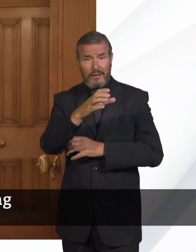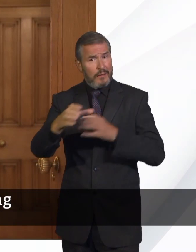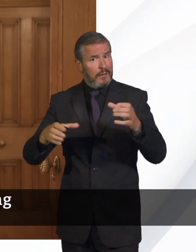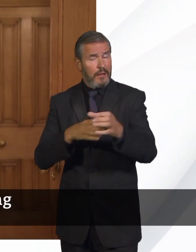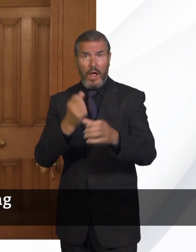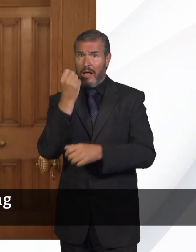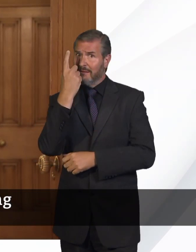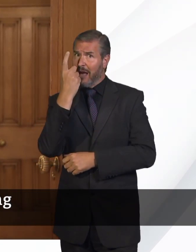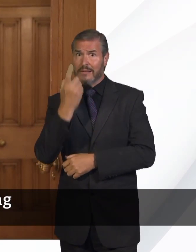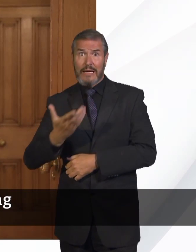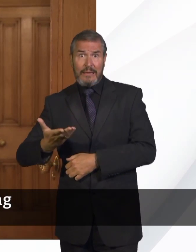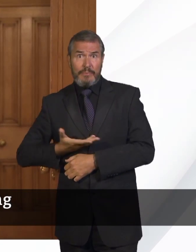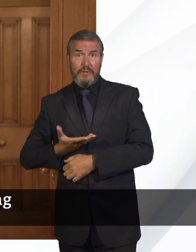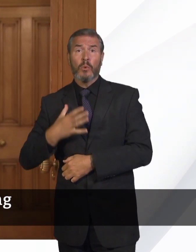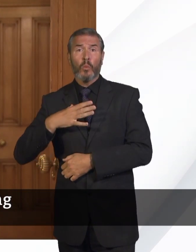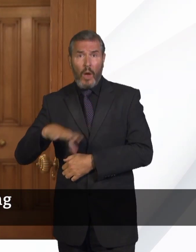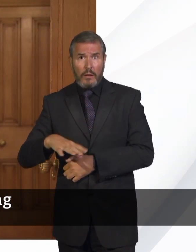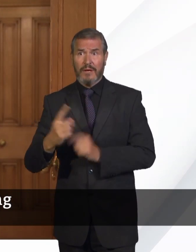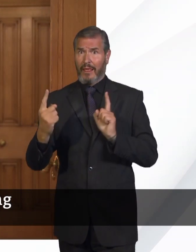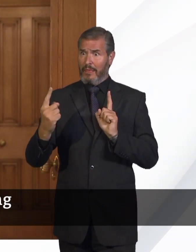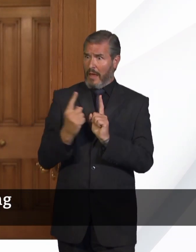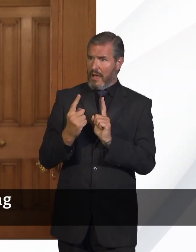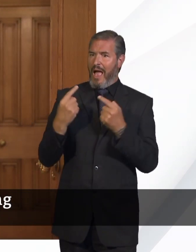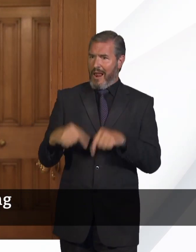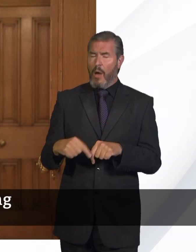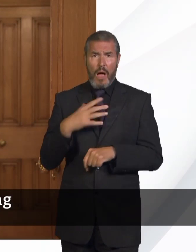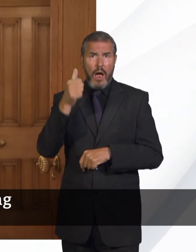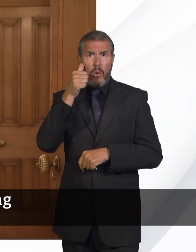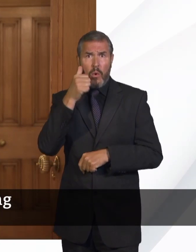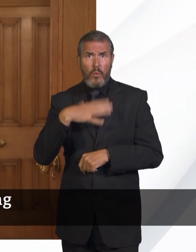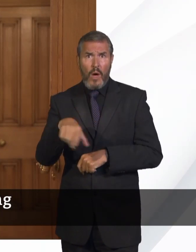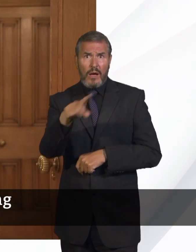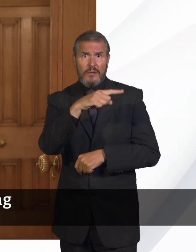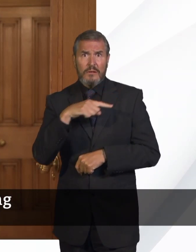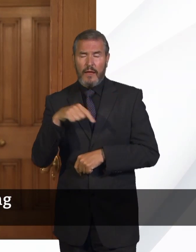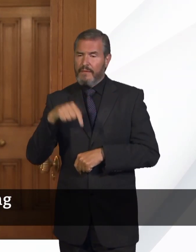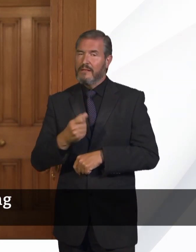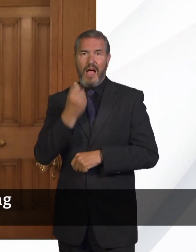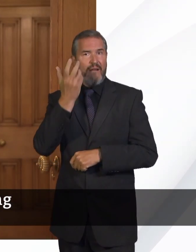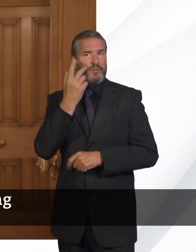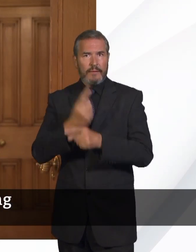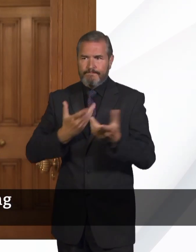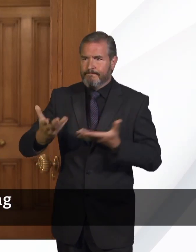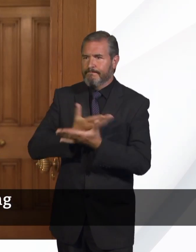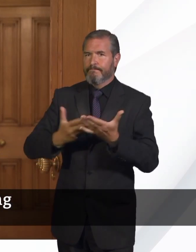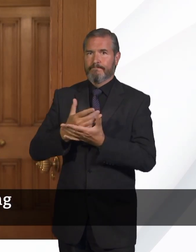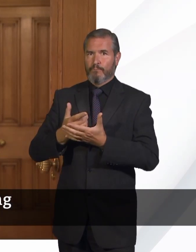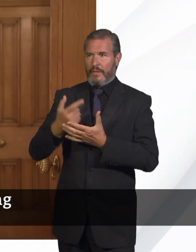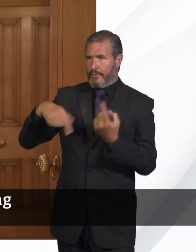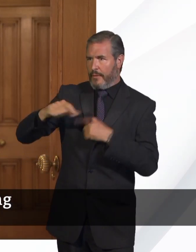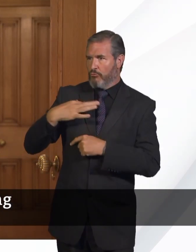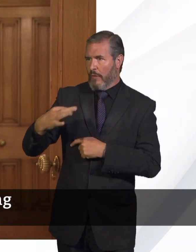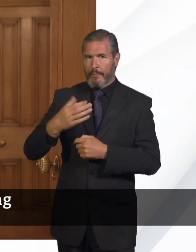commercial rationale for this. I mean, as Business Secretary, these are conversations that I have on a daily basis with businesses. But this